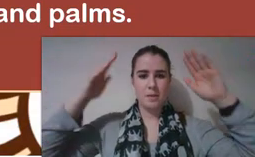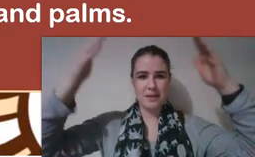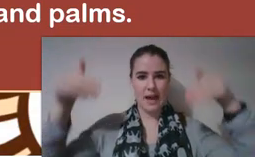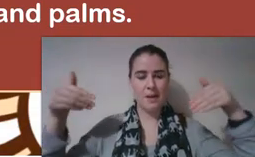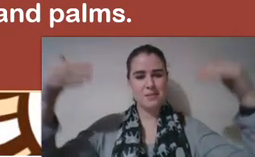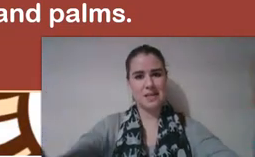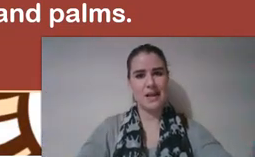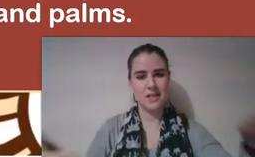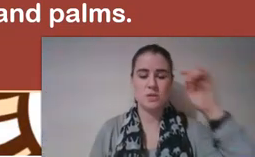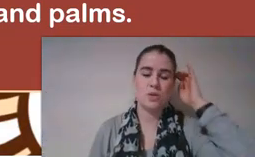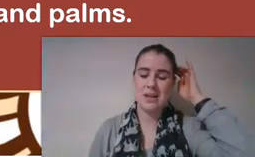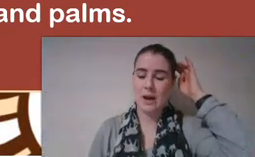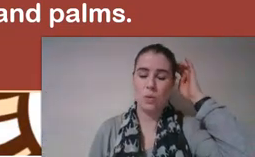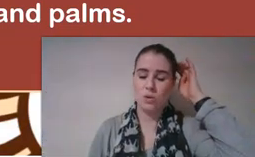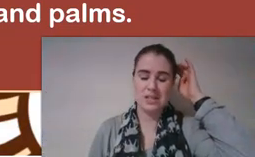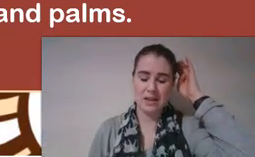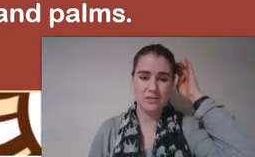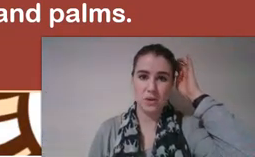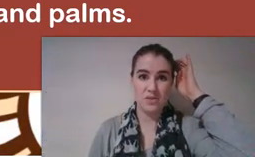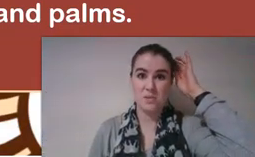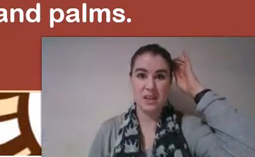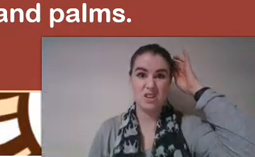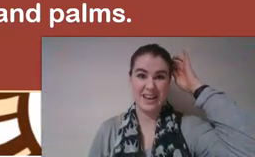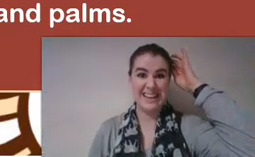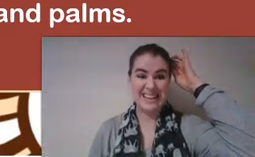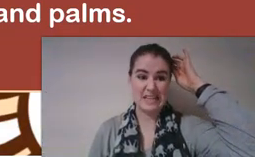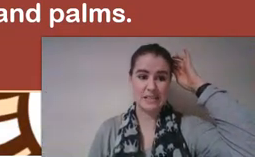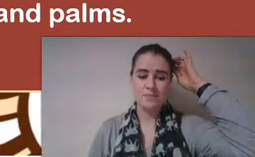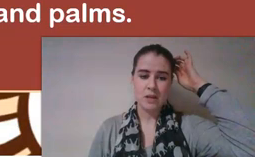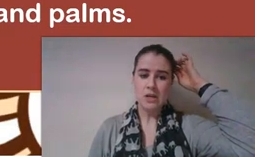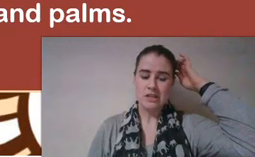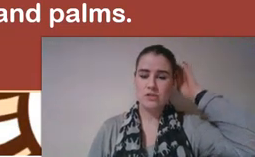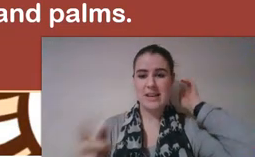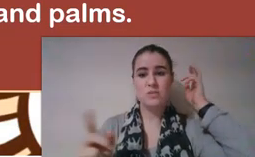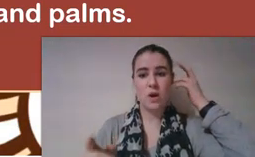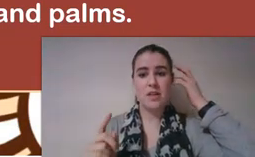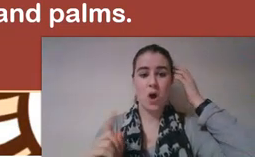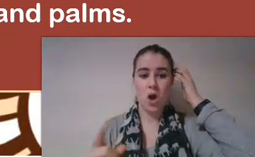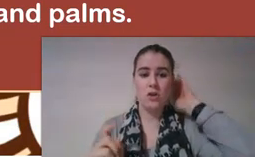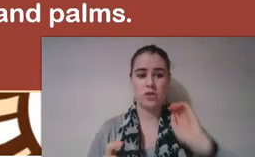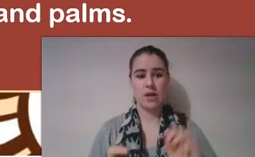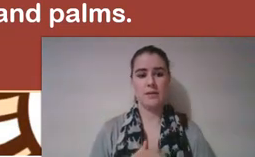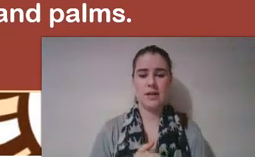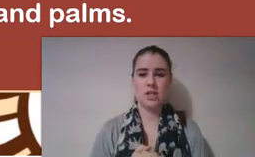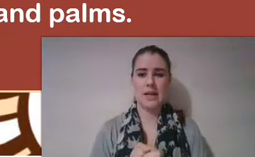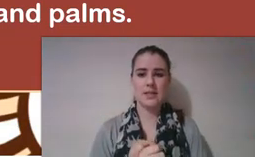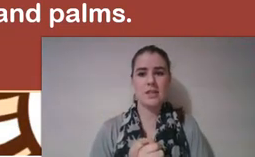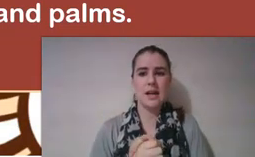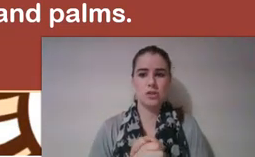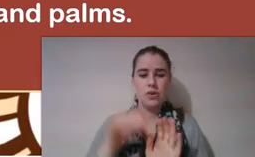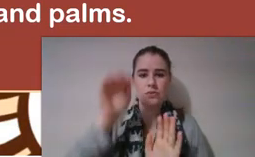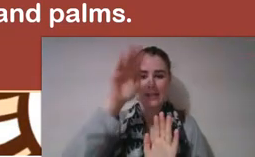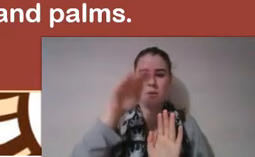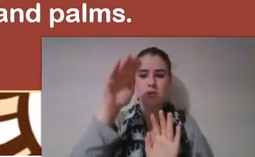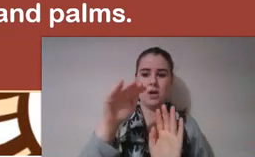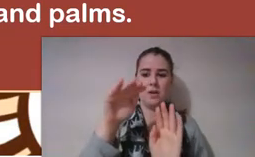on, there'd be gaps at the edges which would allow water to get through and obviously would then create leaks. So the reason why they were oval shaped was actually as the